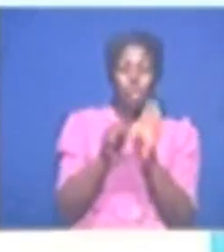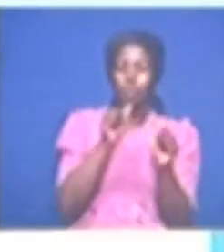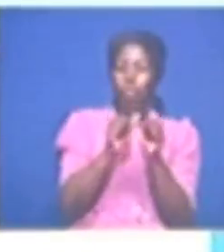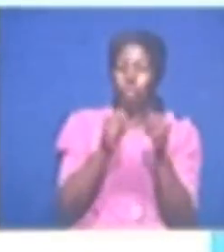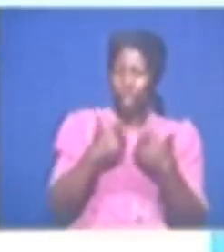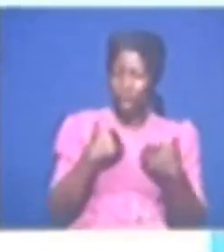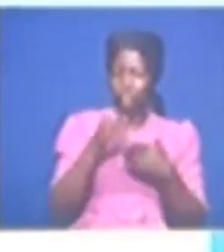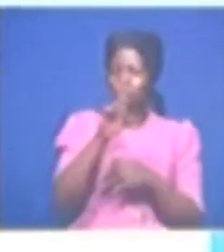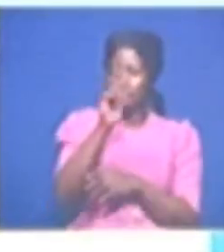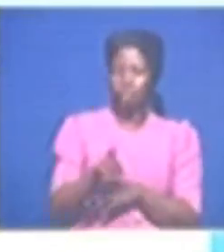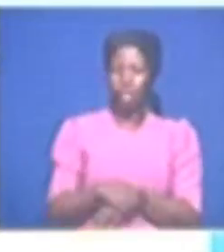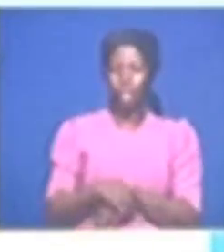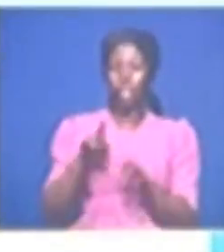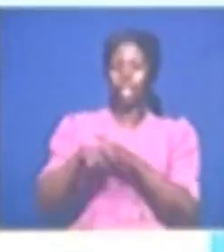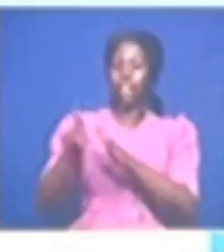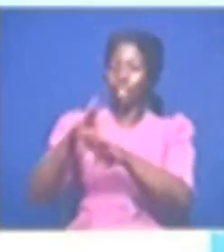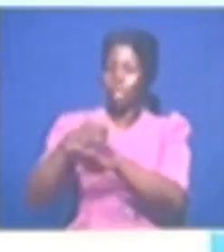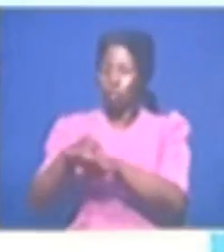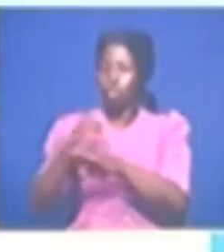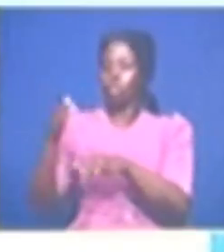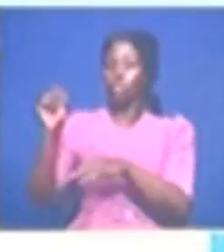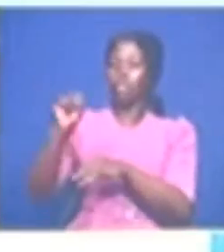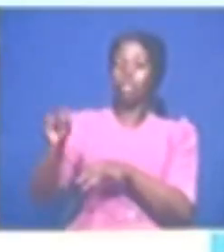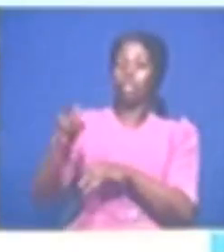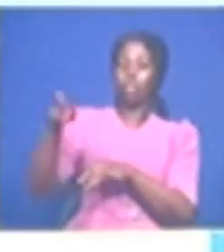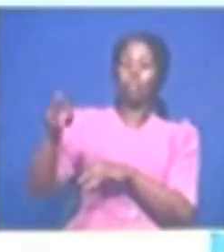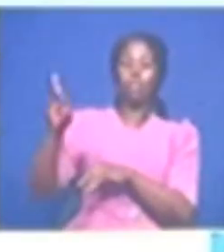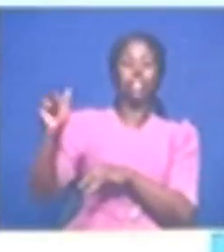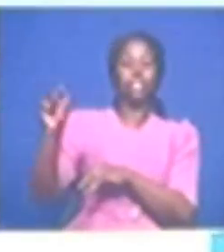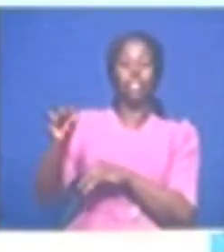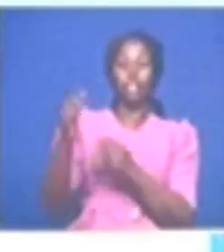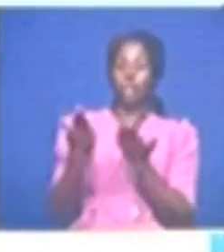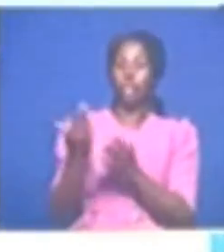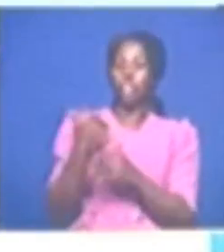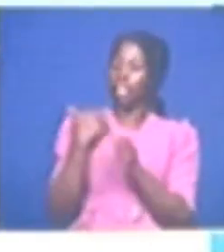Kikuyu Springs, where we end up meeting today, those are the questions people are asking.